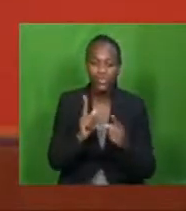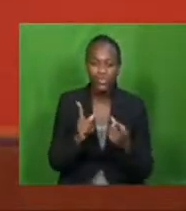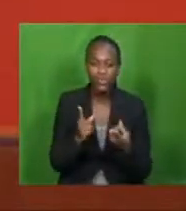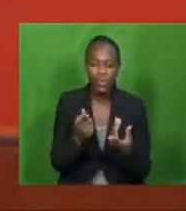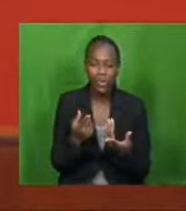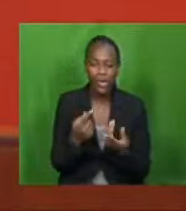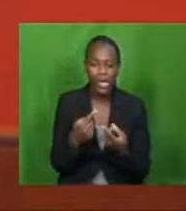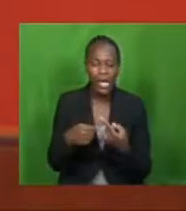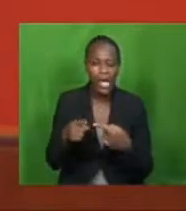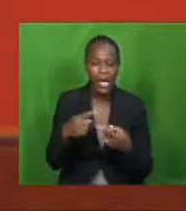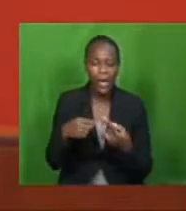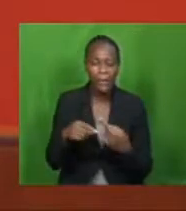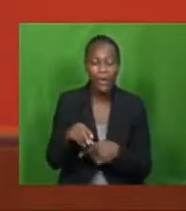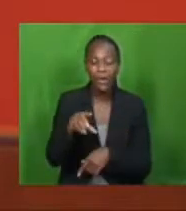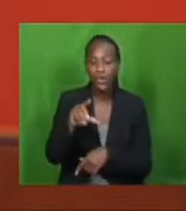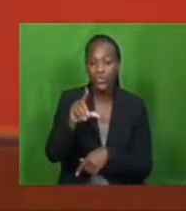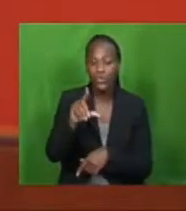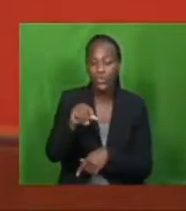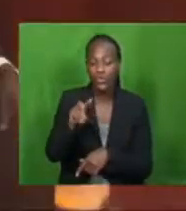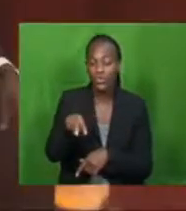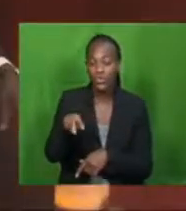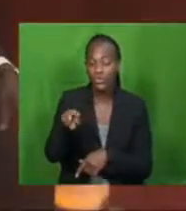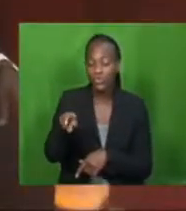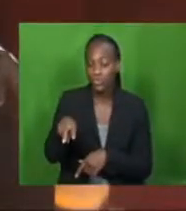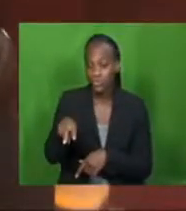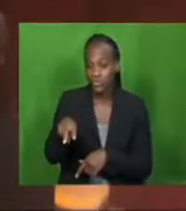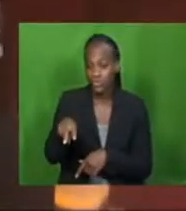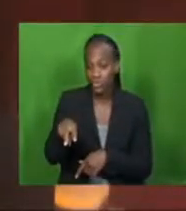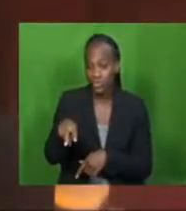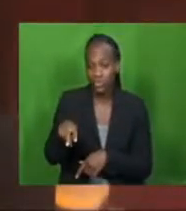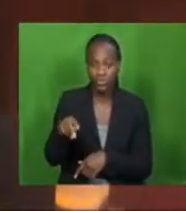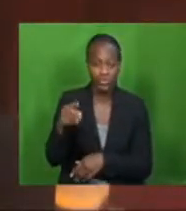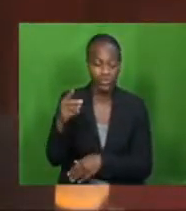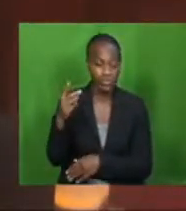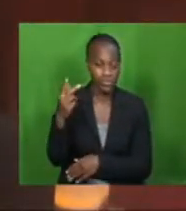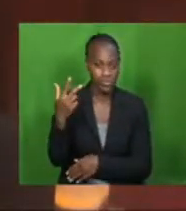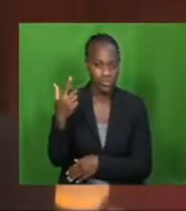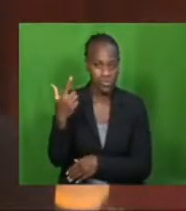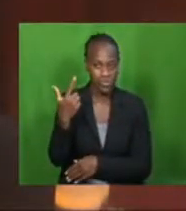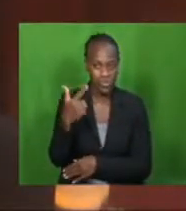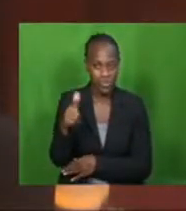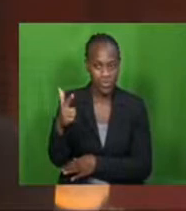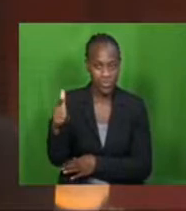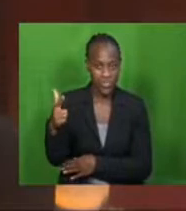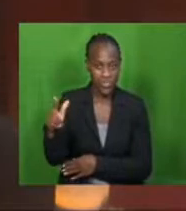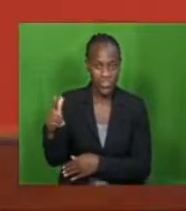on the 2022 edition of Green Ghana.